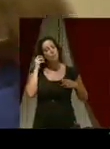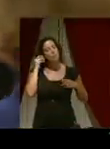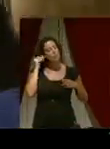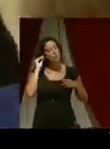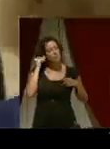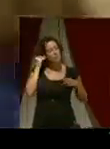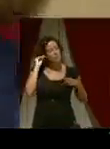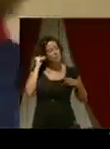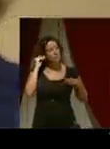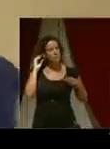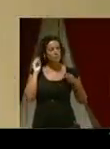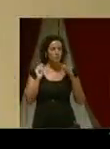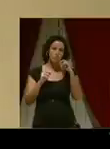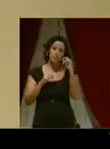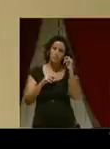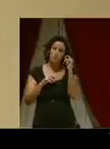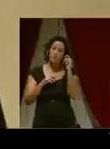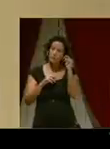translation.